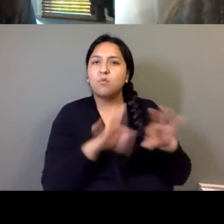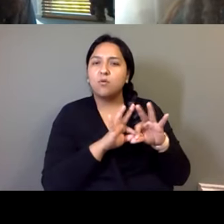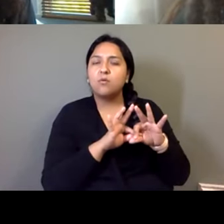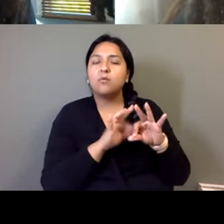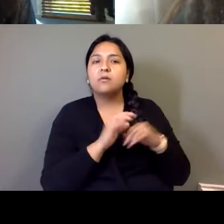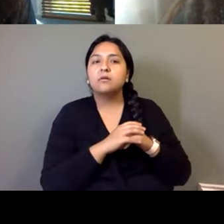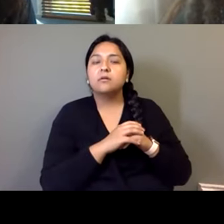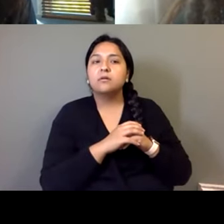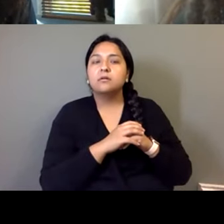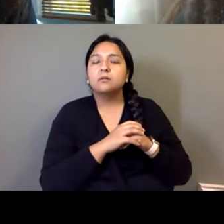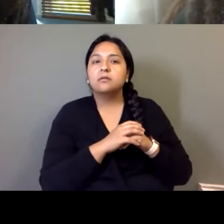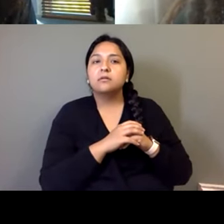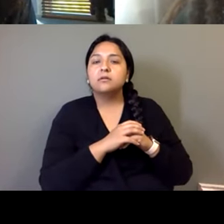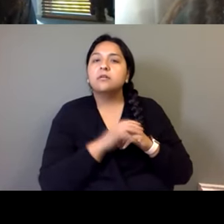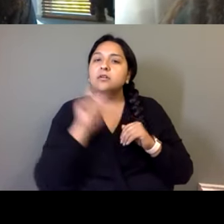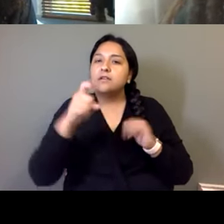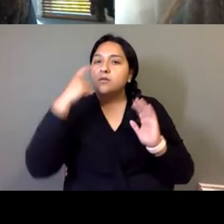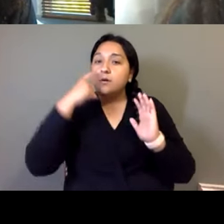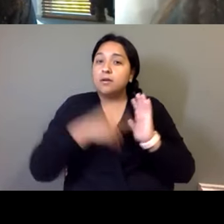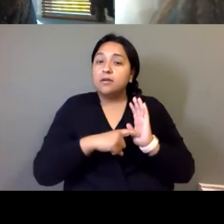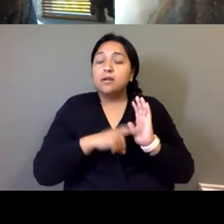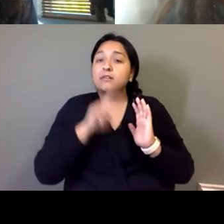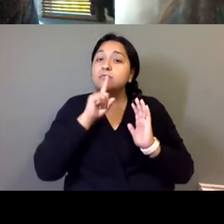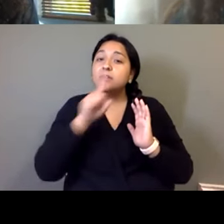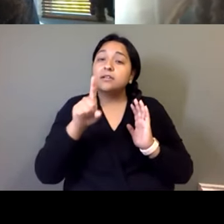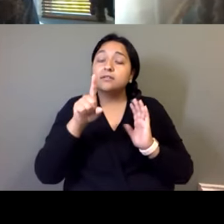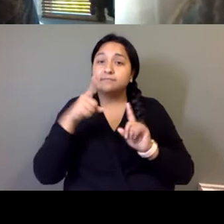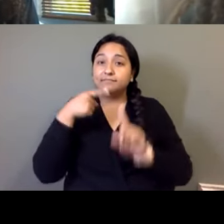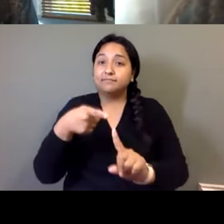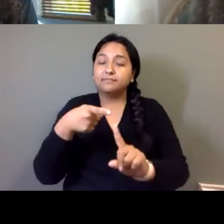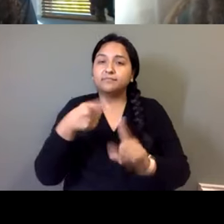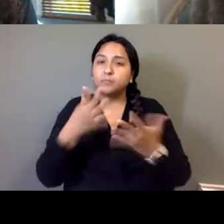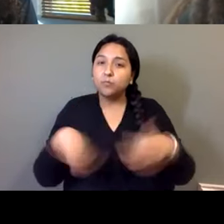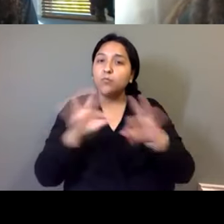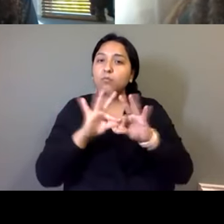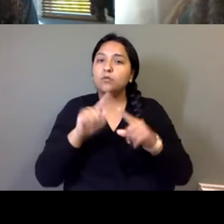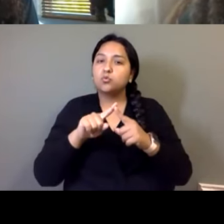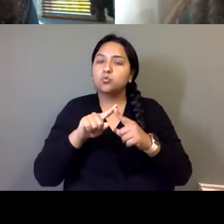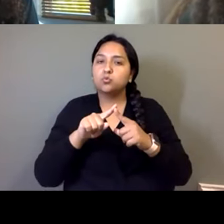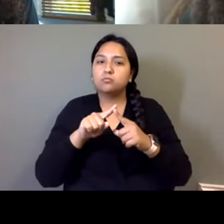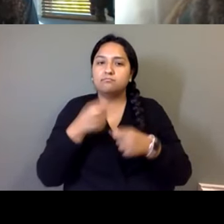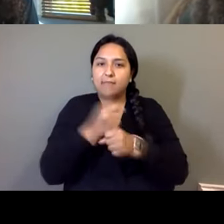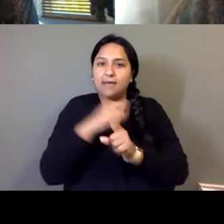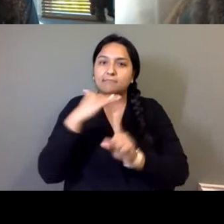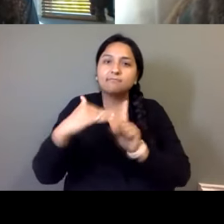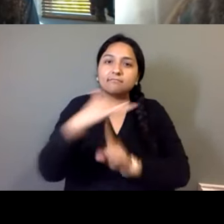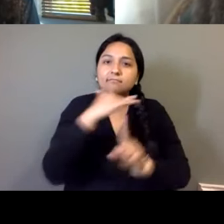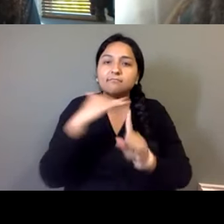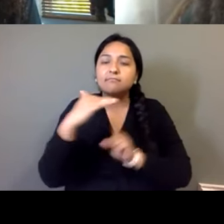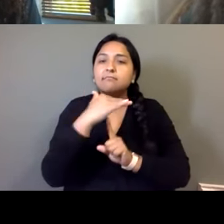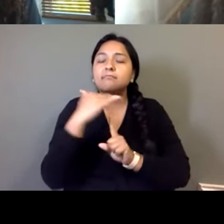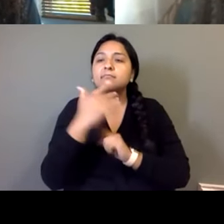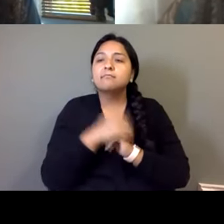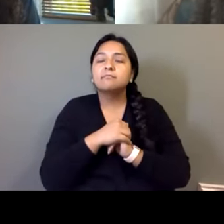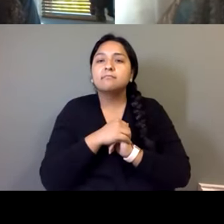really recognizing that at the end of the day, it's about creating space and about really like